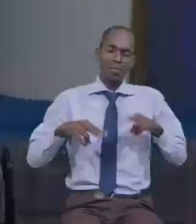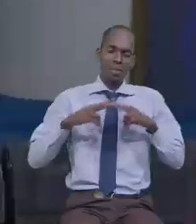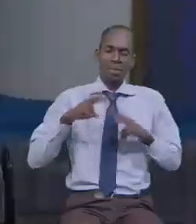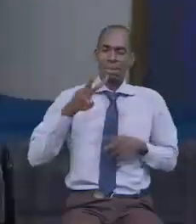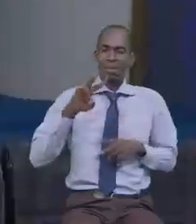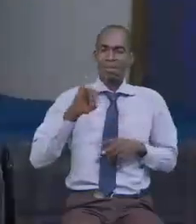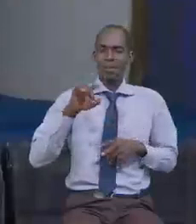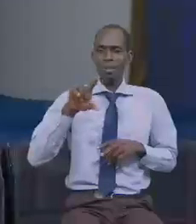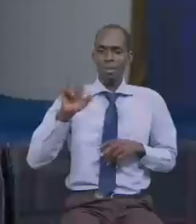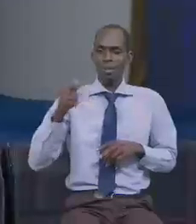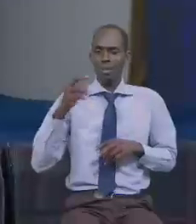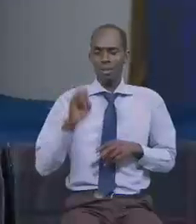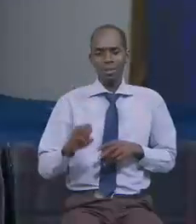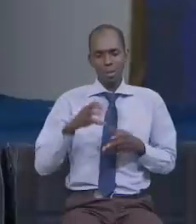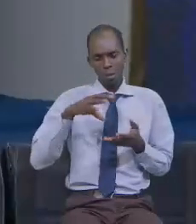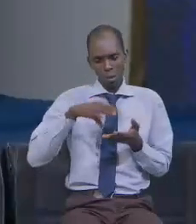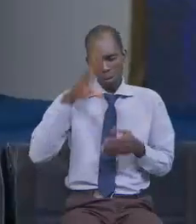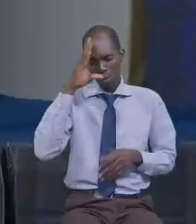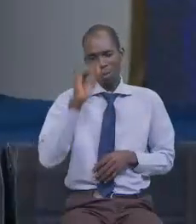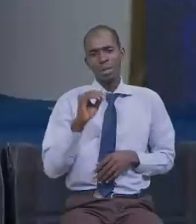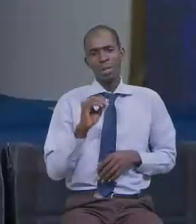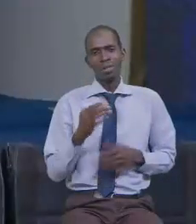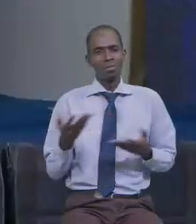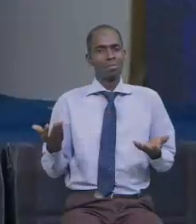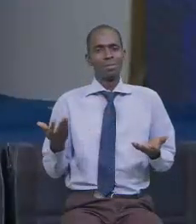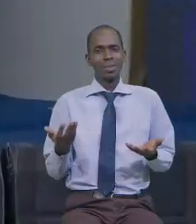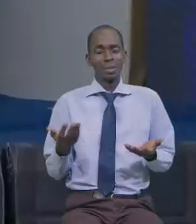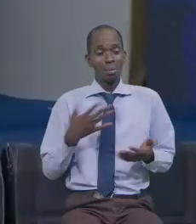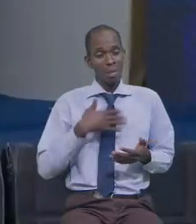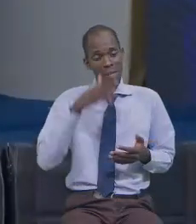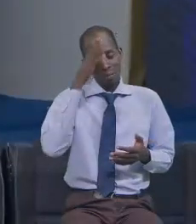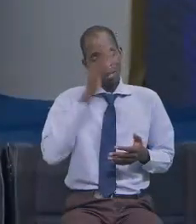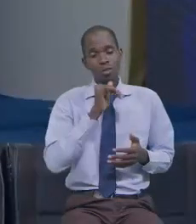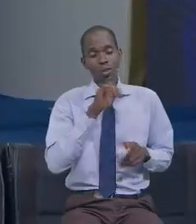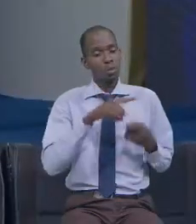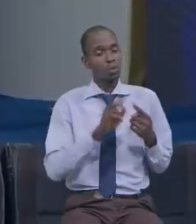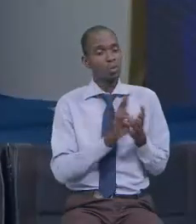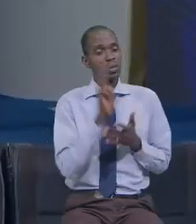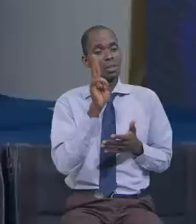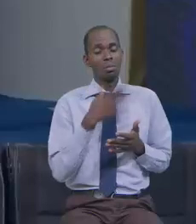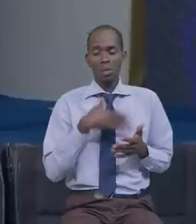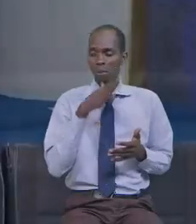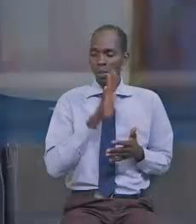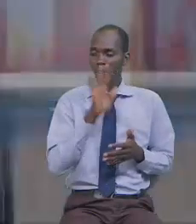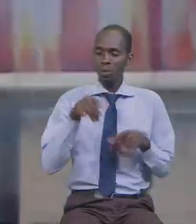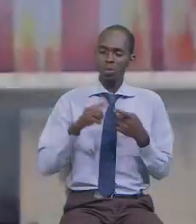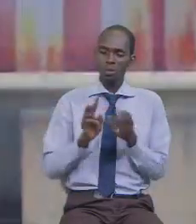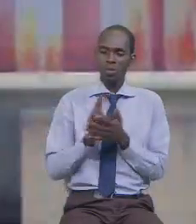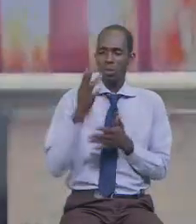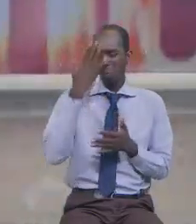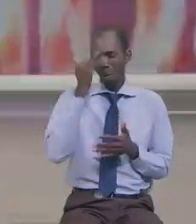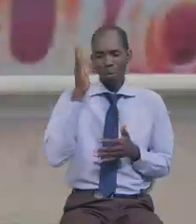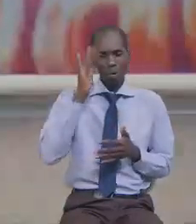so why should I go to university? And mommy didn't do this, why should I do? That's what I'm saying, and that's what I was